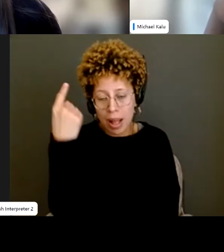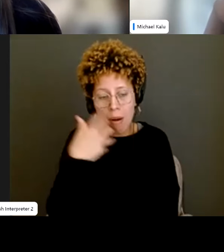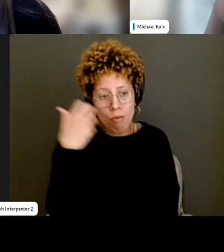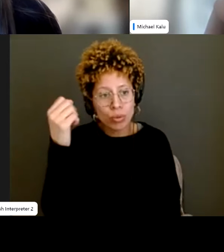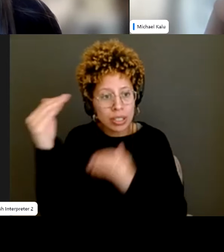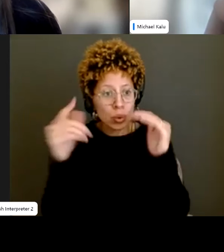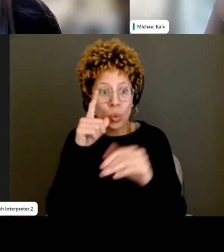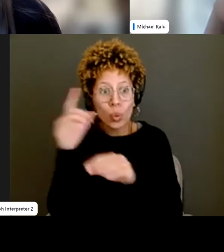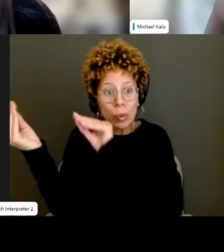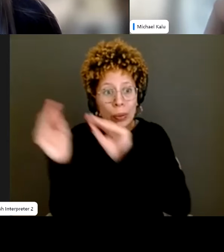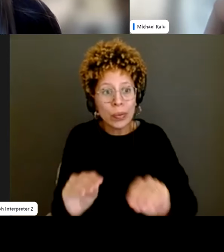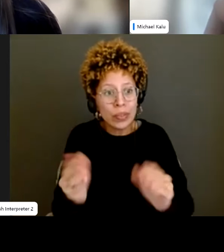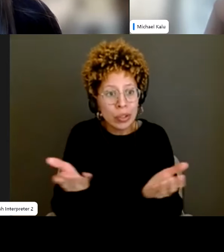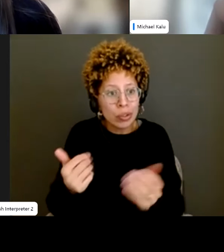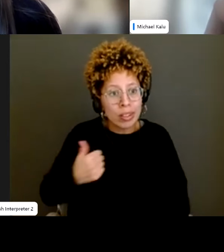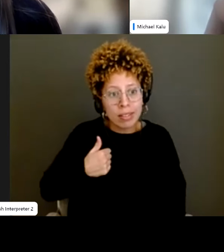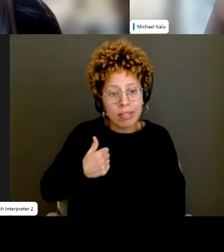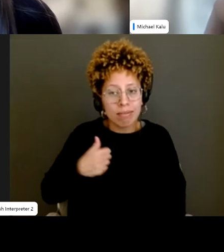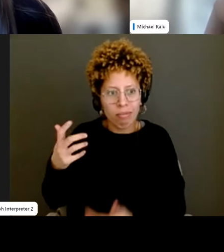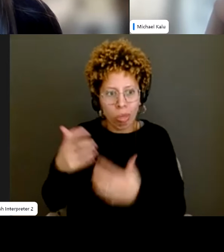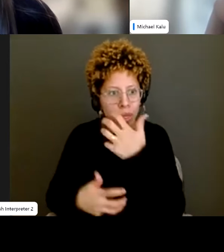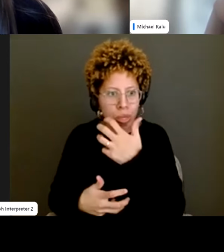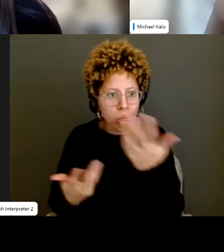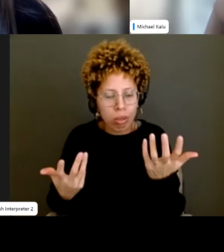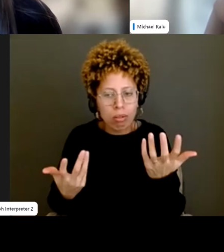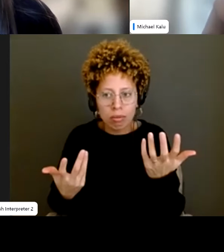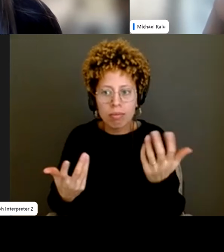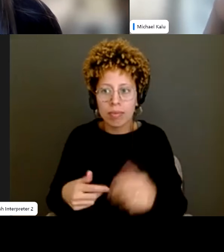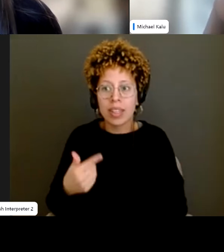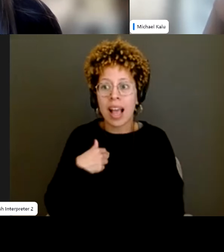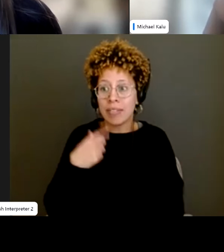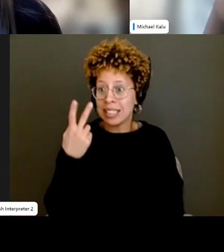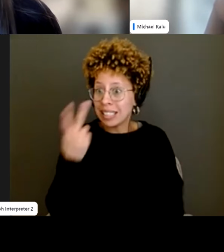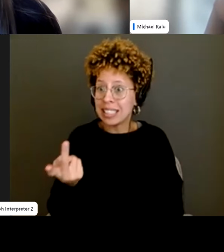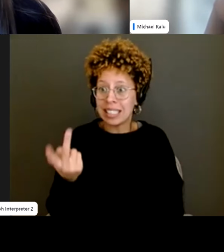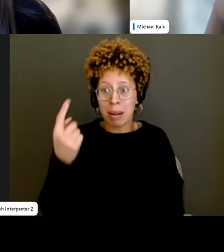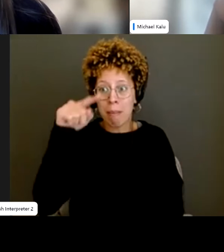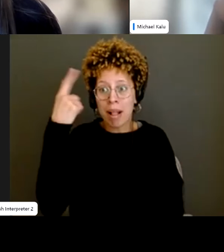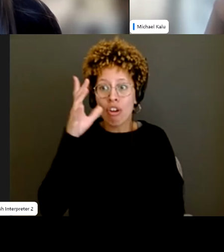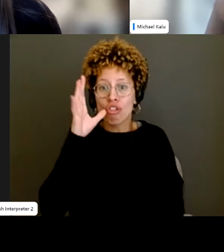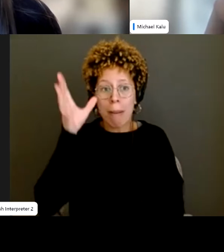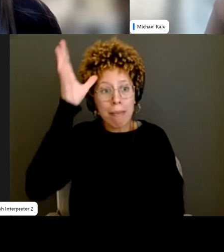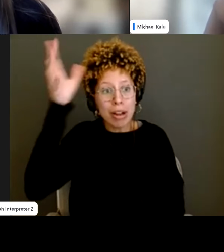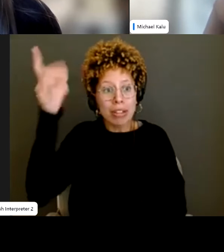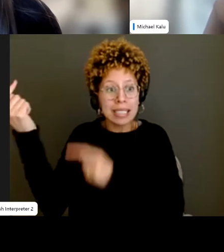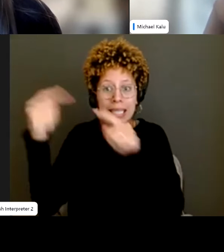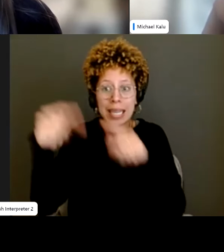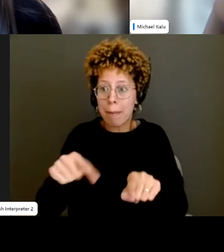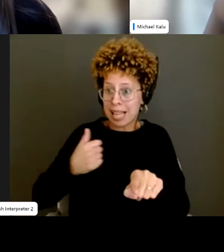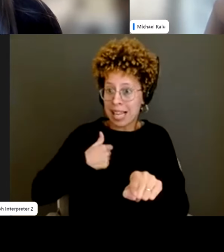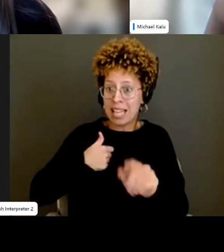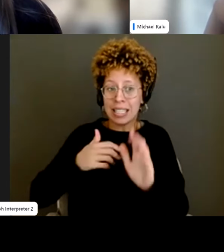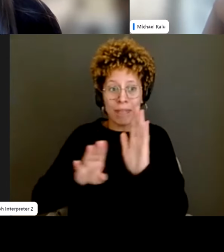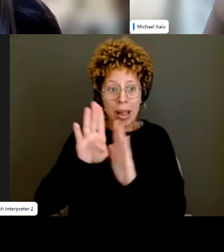into the country. We have seen an exodus of Black grandparents, which are coming into the country, developing dementia in